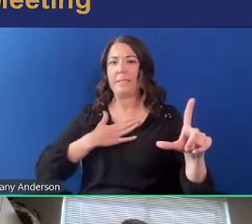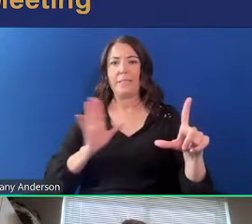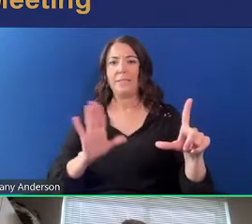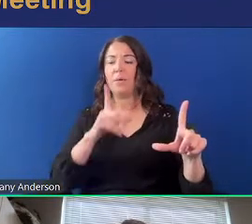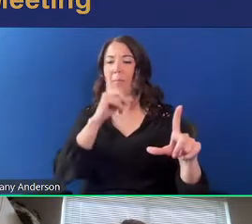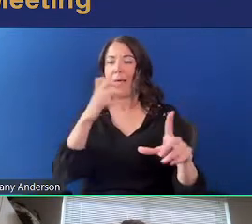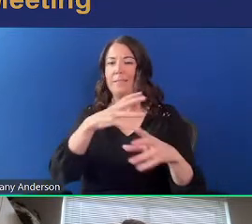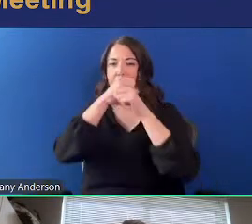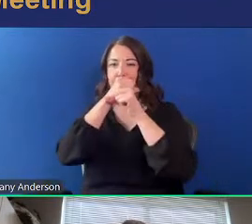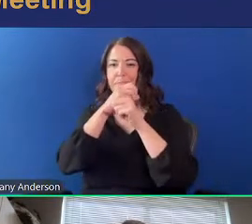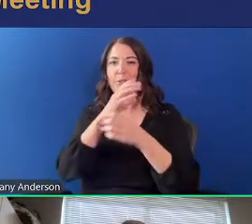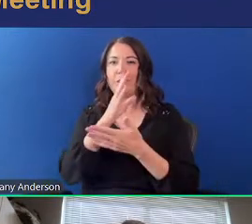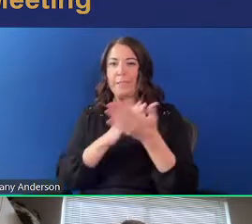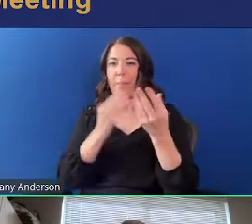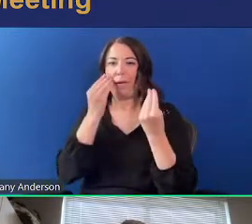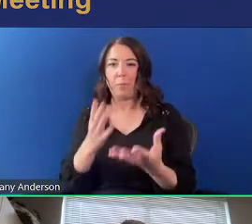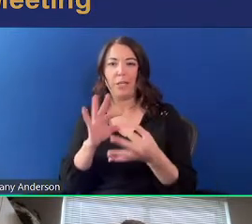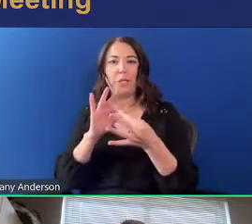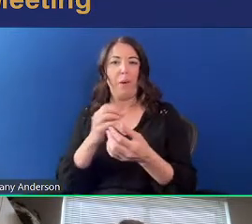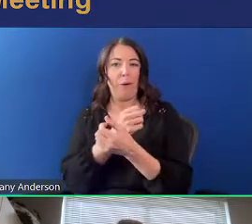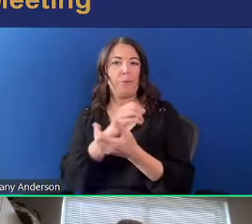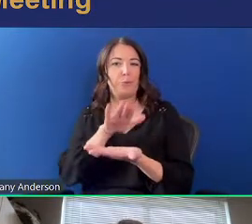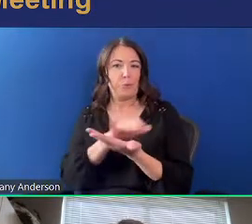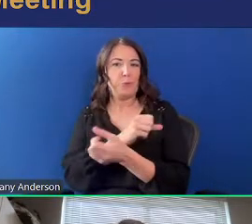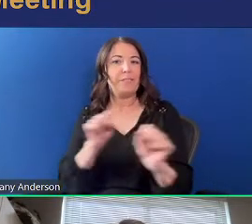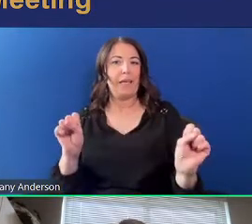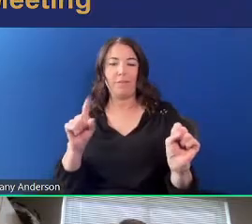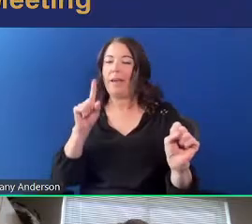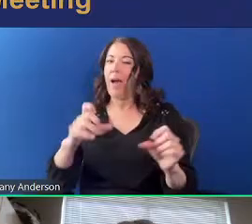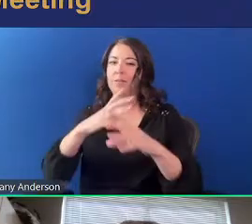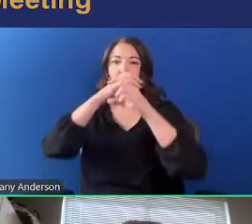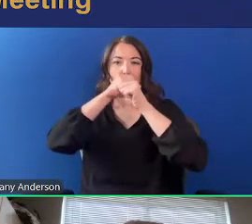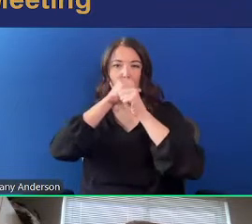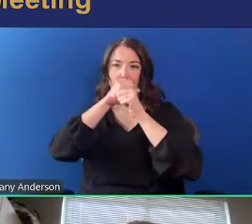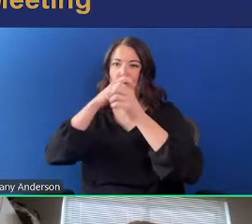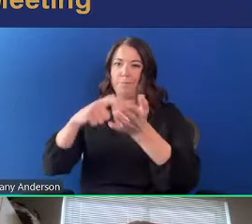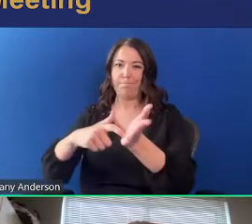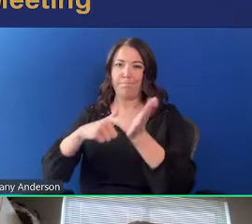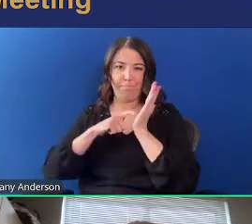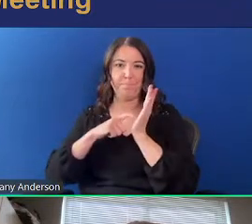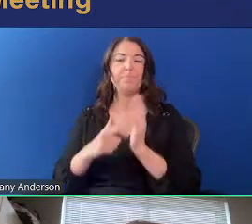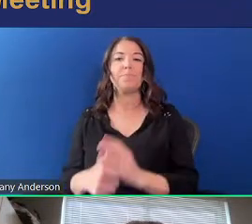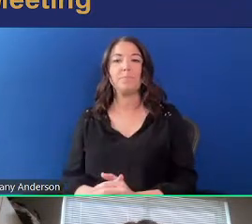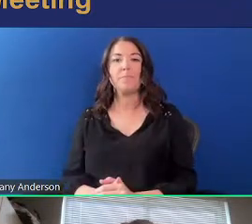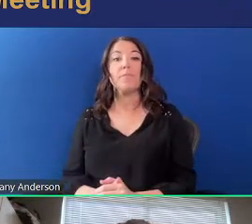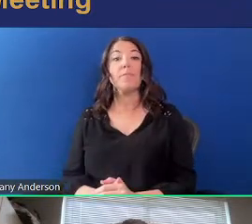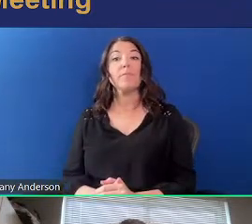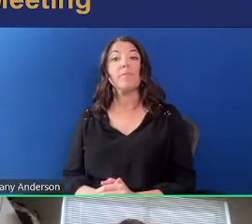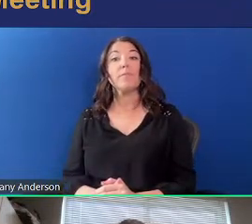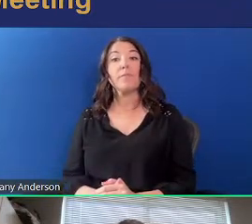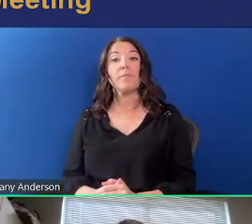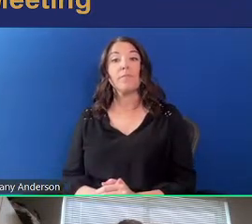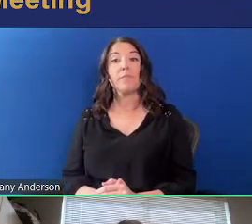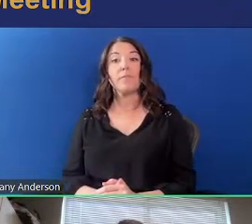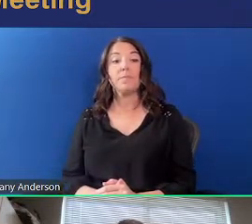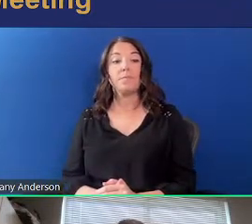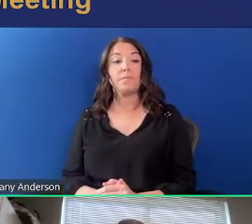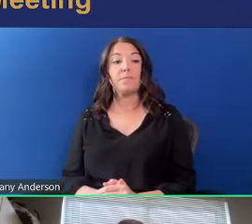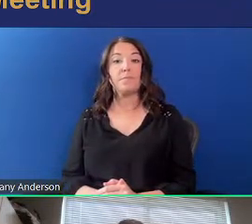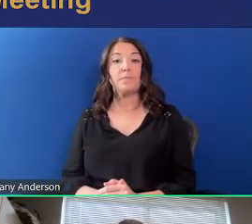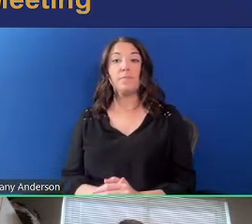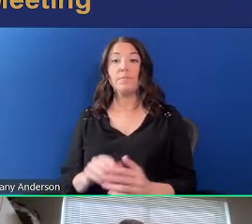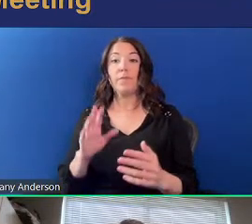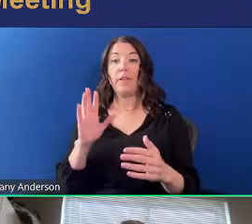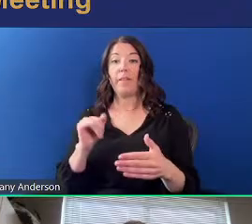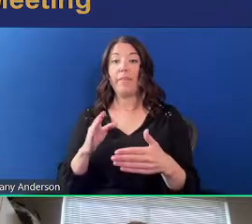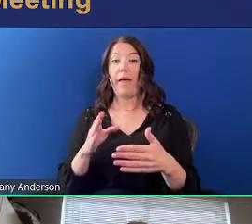some information about school safety that we need to keep confidential at this point. But that concludes